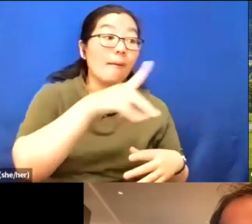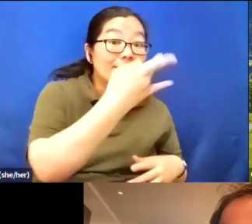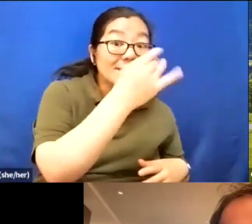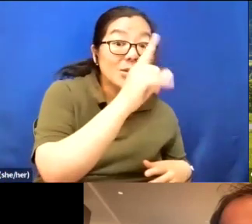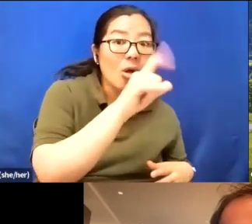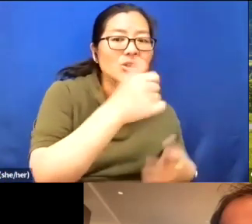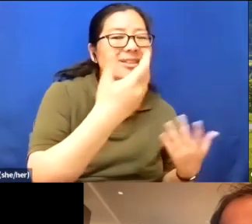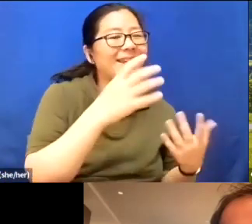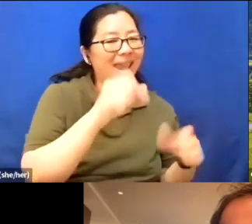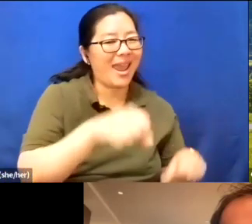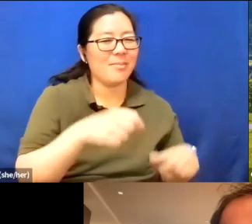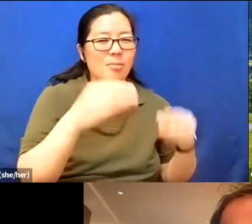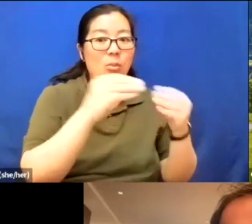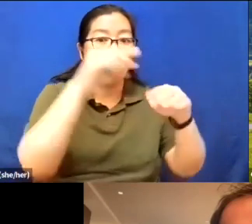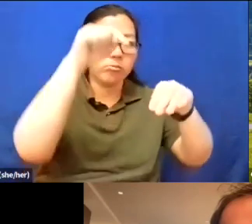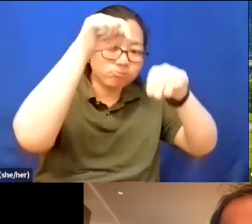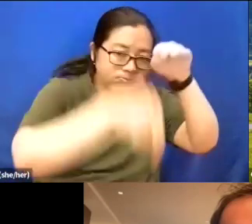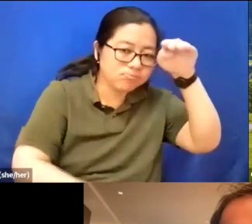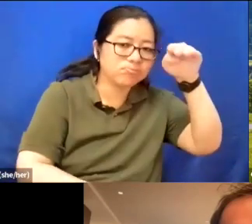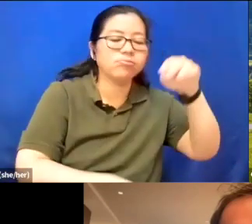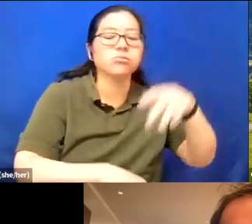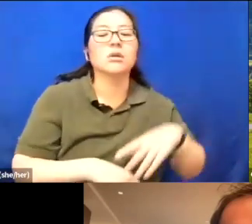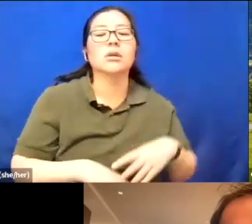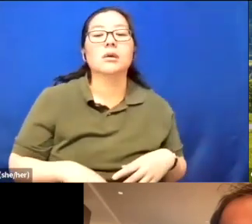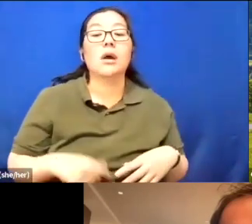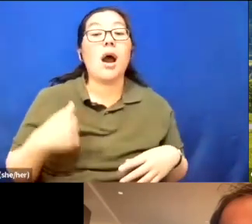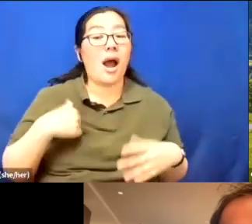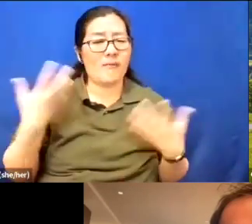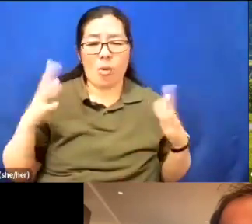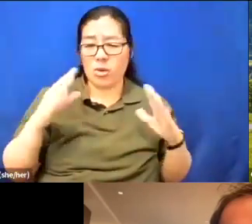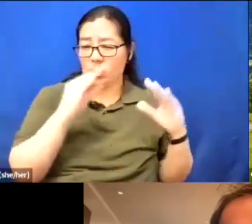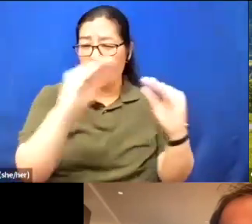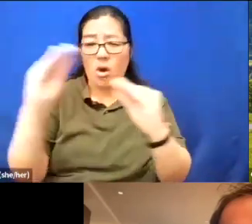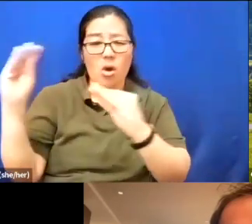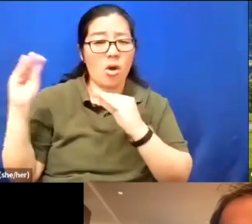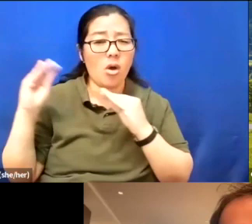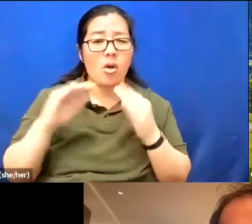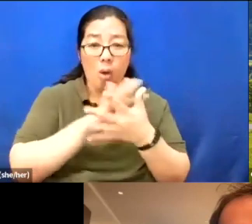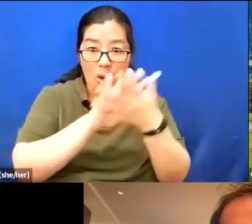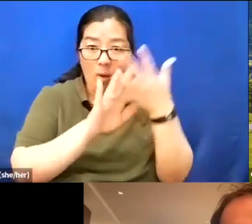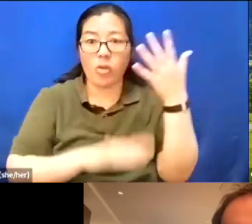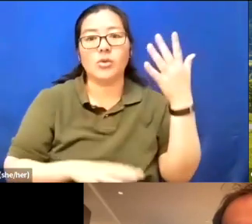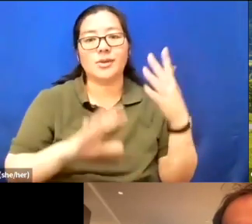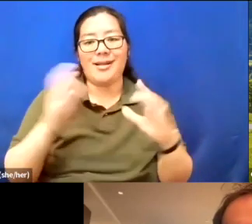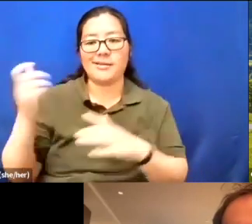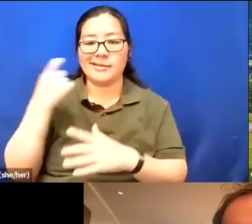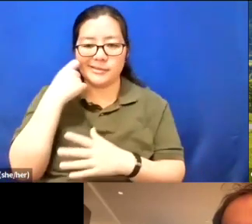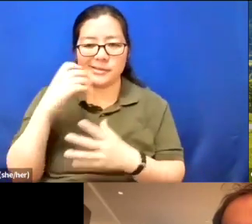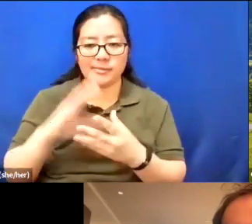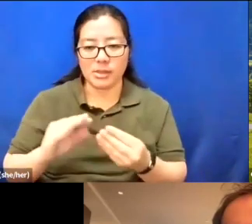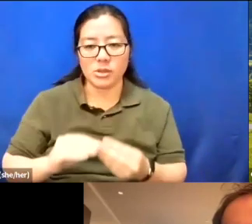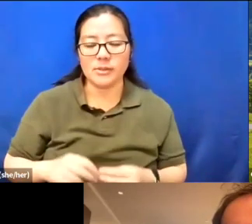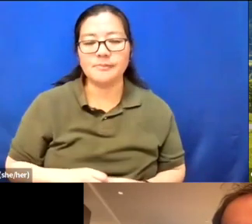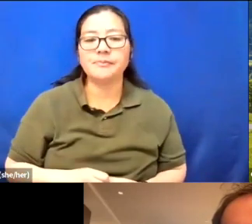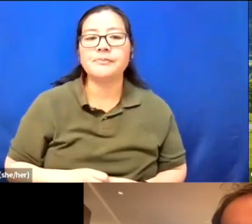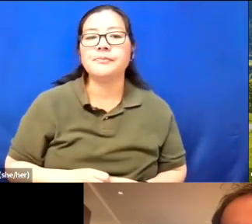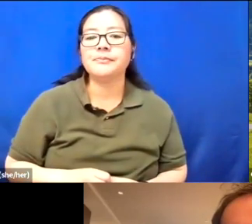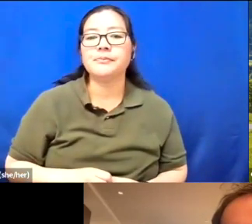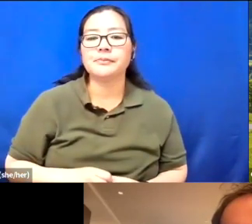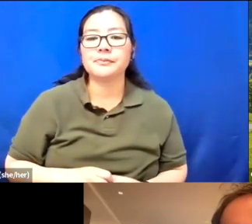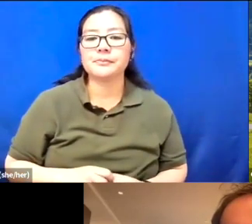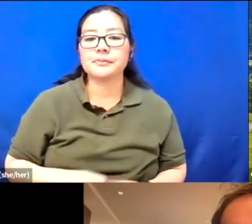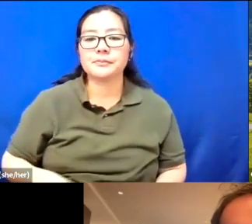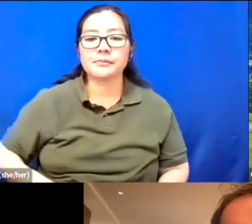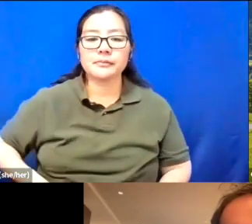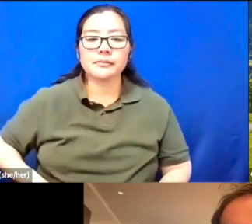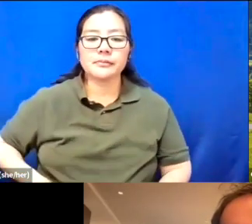depending. I taught all the 4 different classes. I taught the other ones too. Okay. Okay. Yeah.